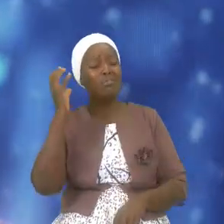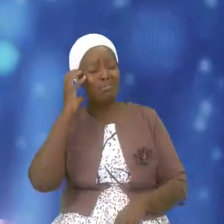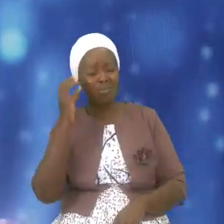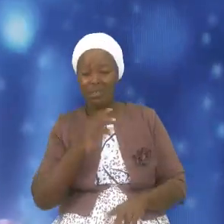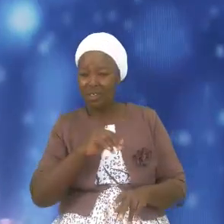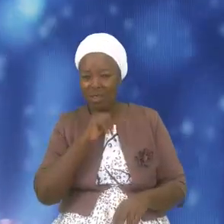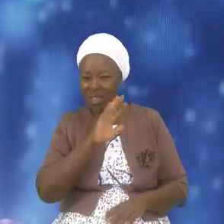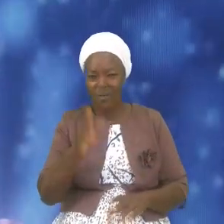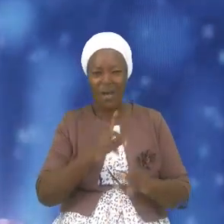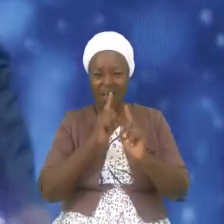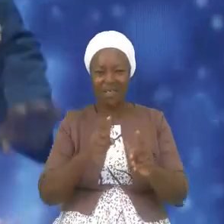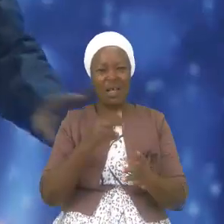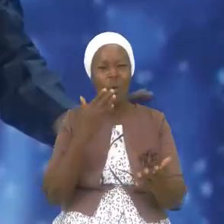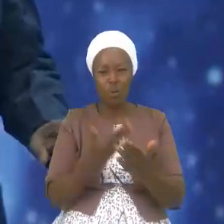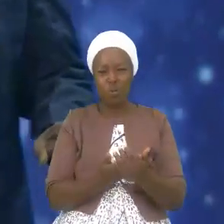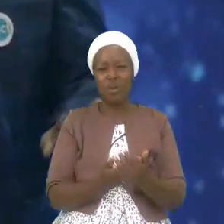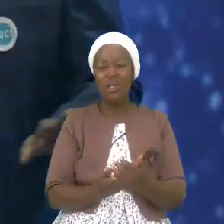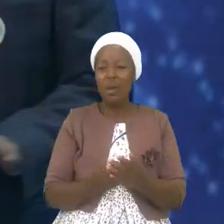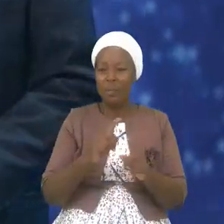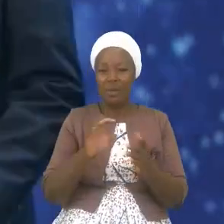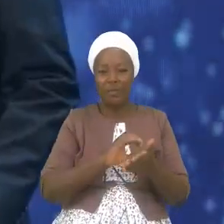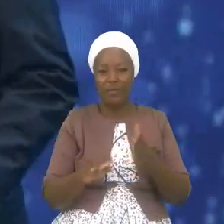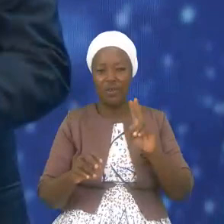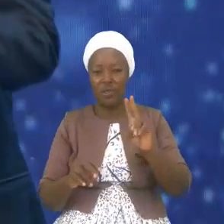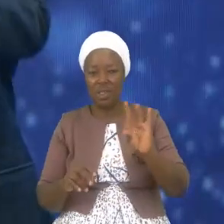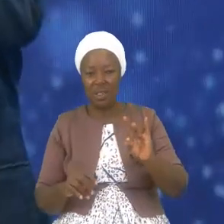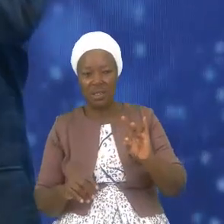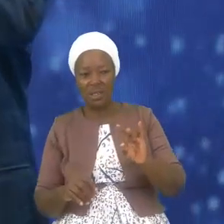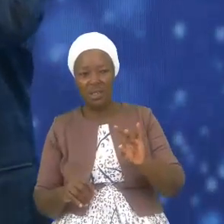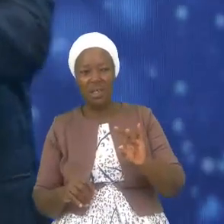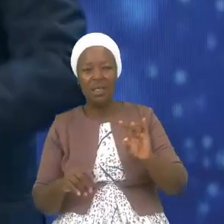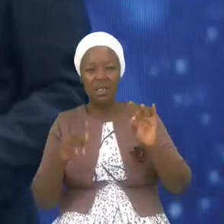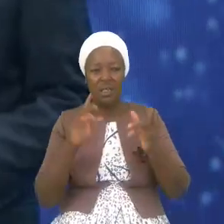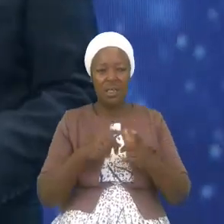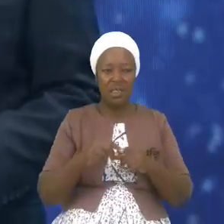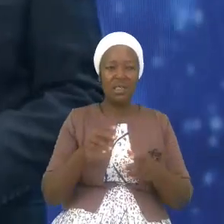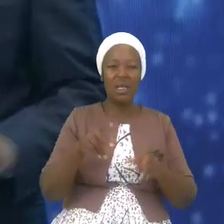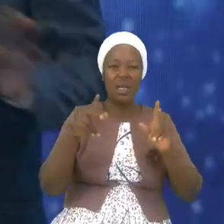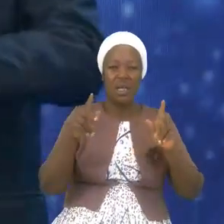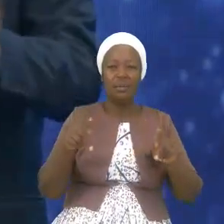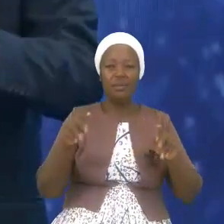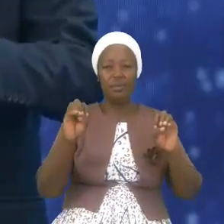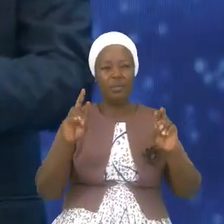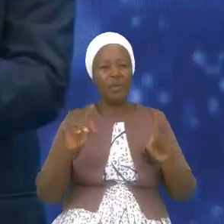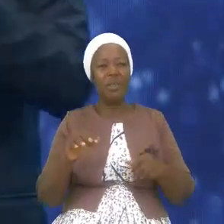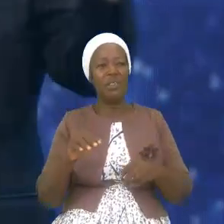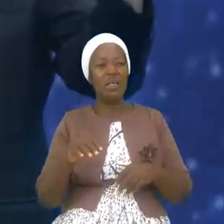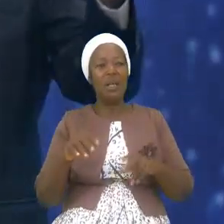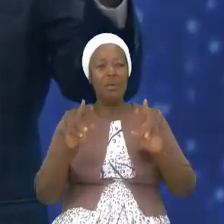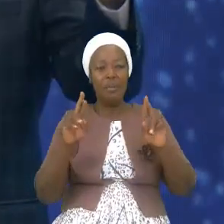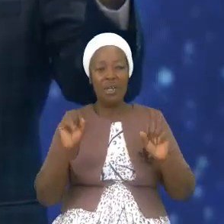verse 28, Perez, the kingdom is divided and given to the Medes and the Persians. That